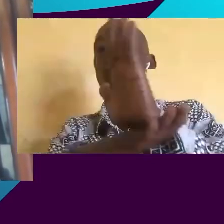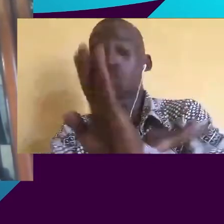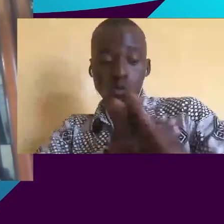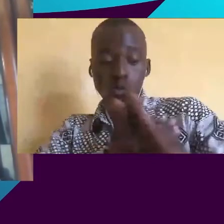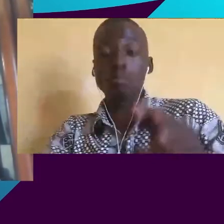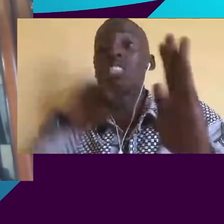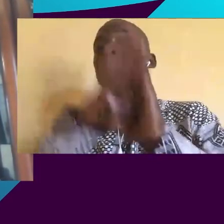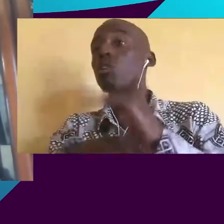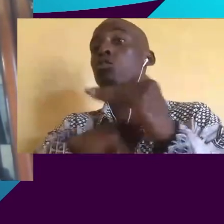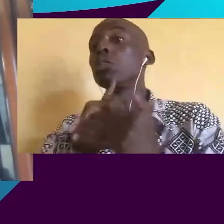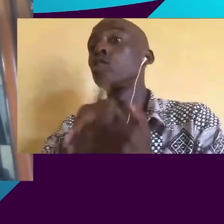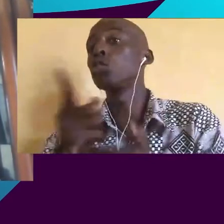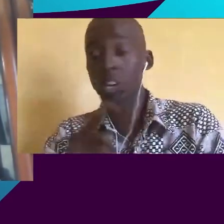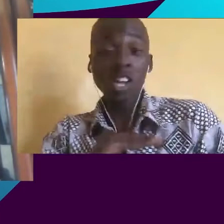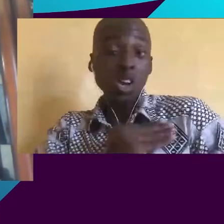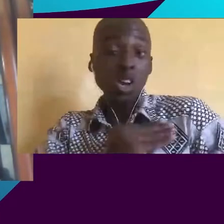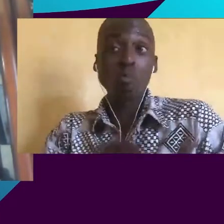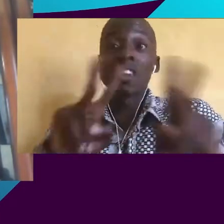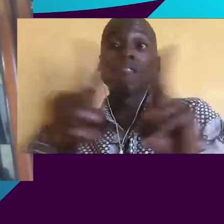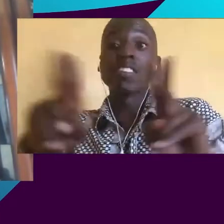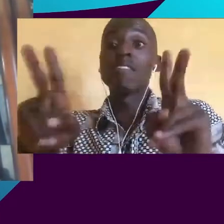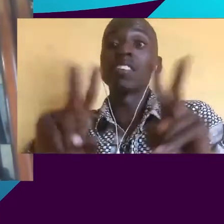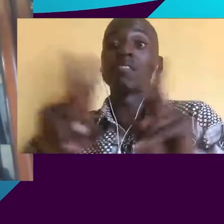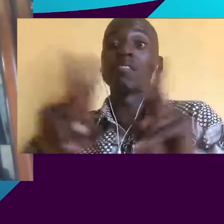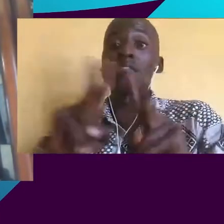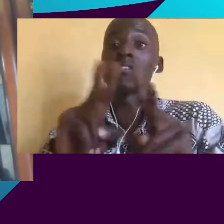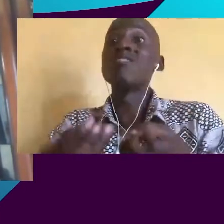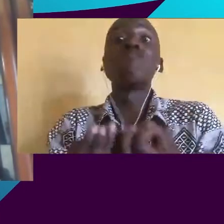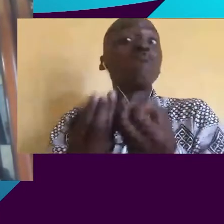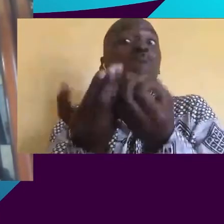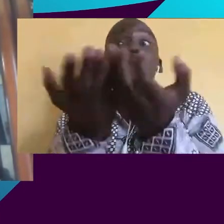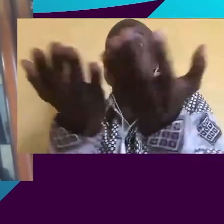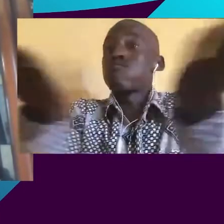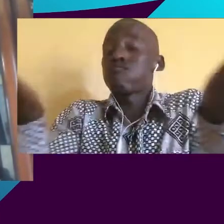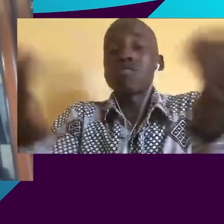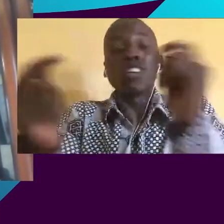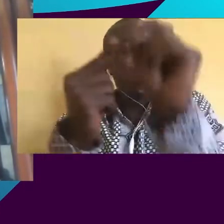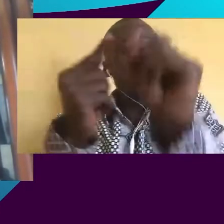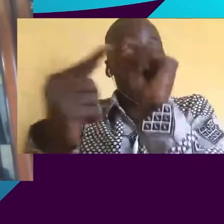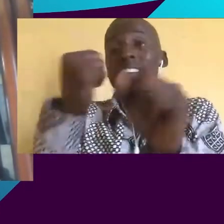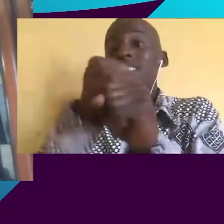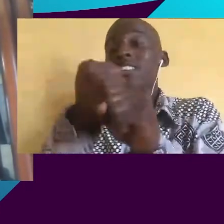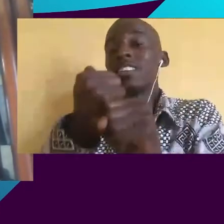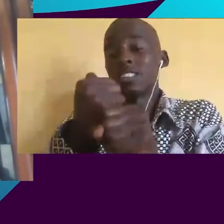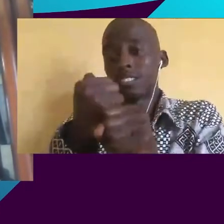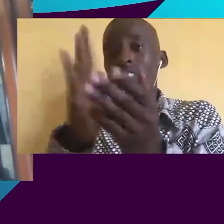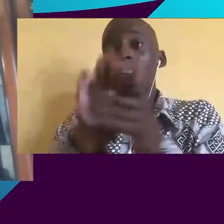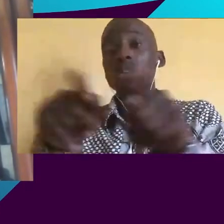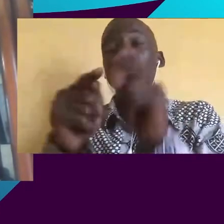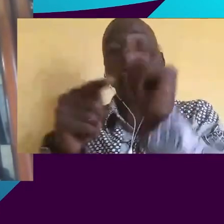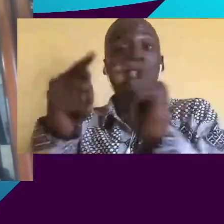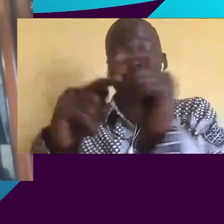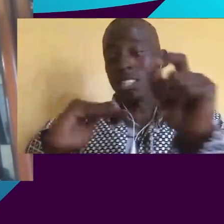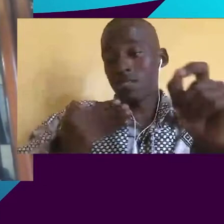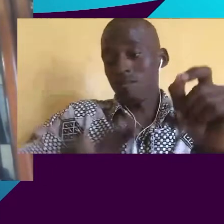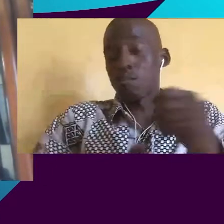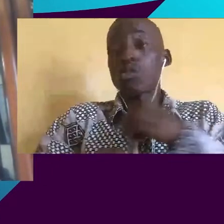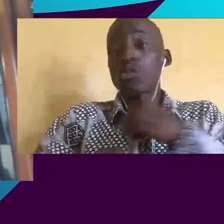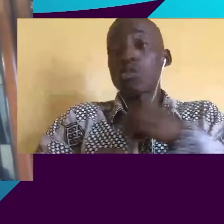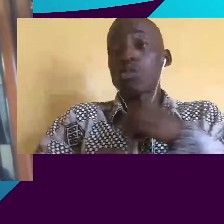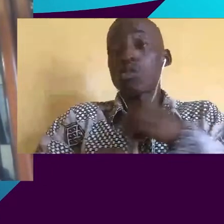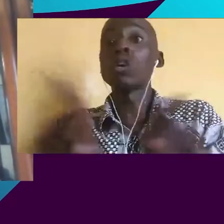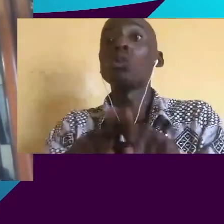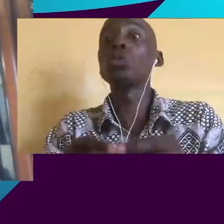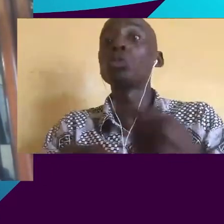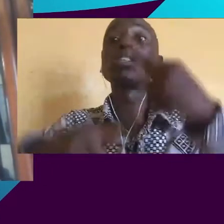they are very, very deliberate to target the girl child and to target the female to make sure that they also excel.